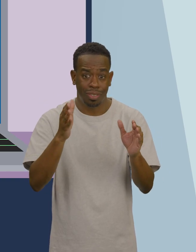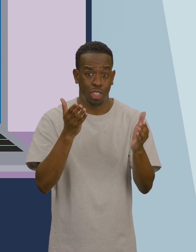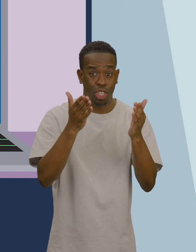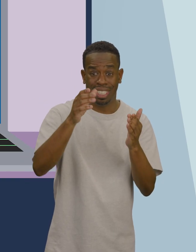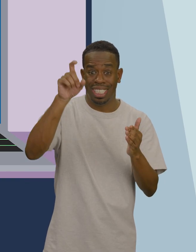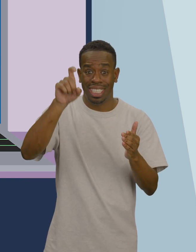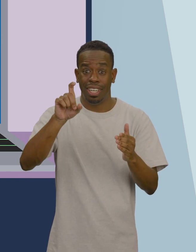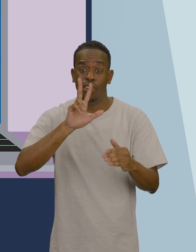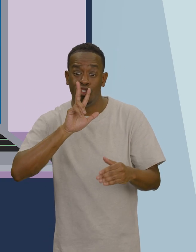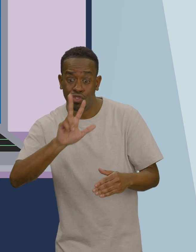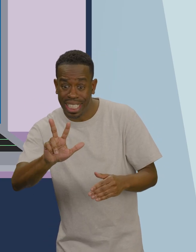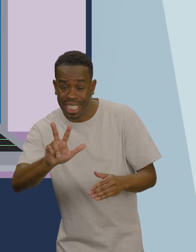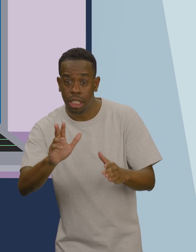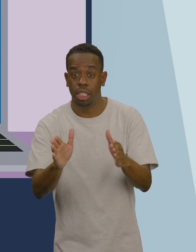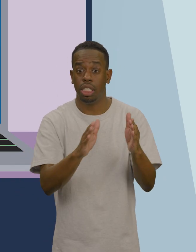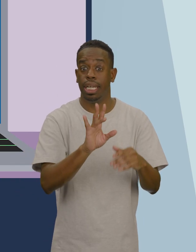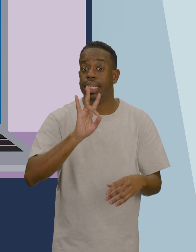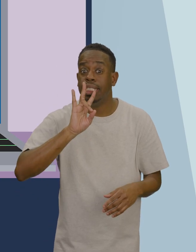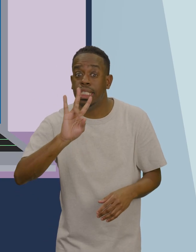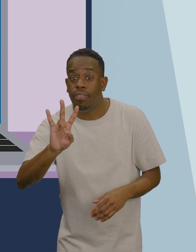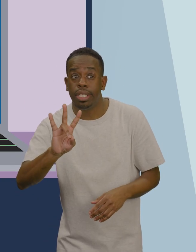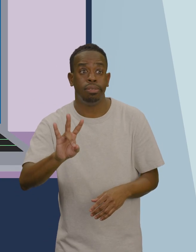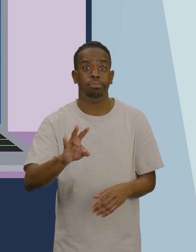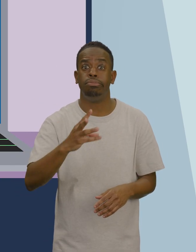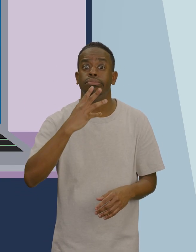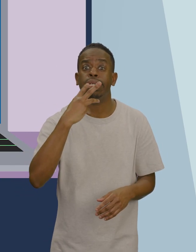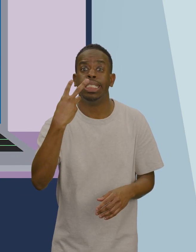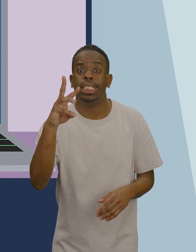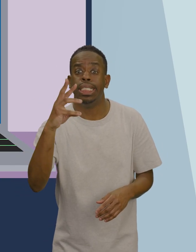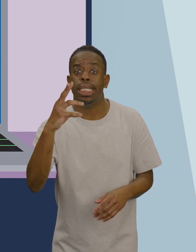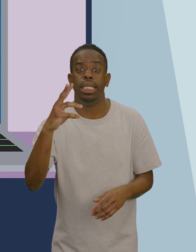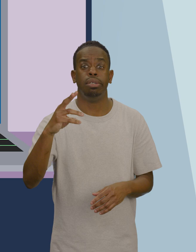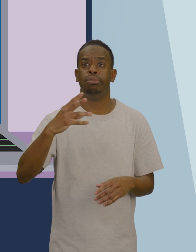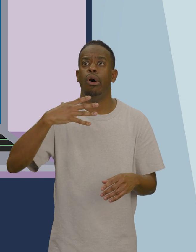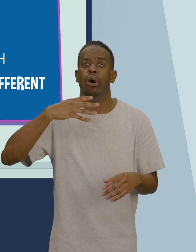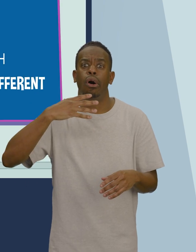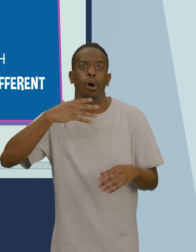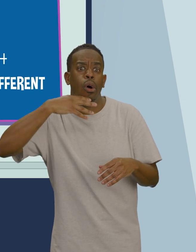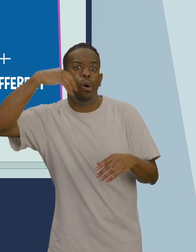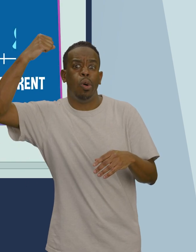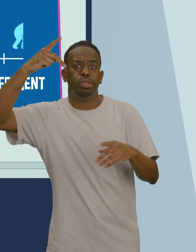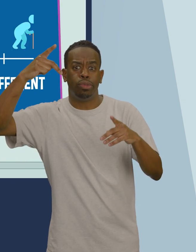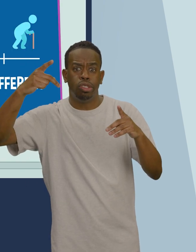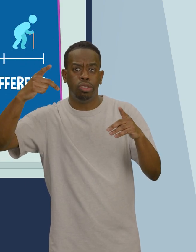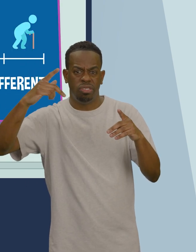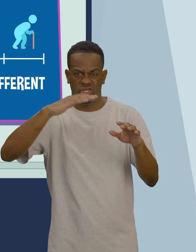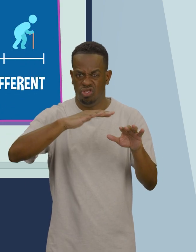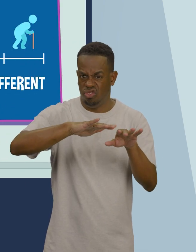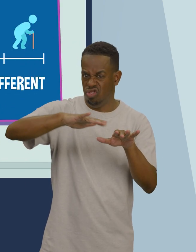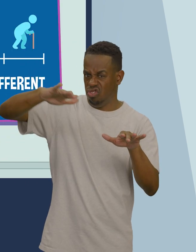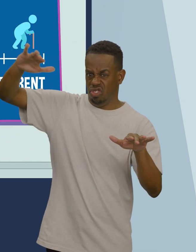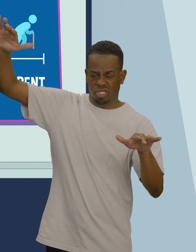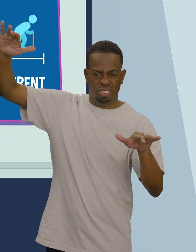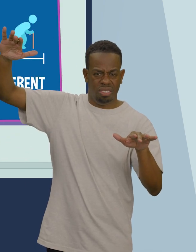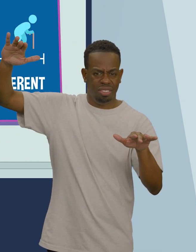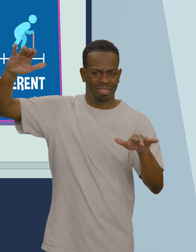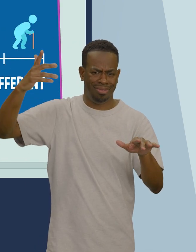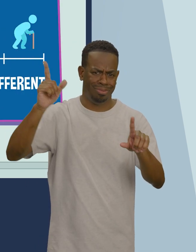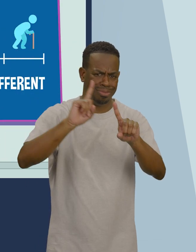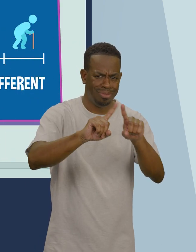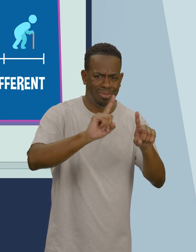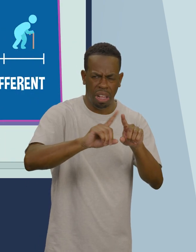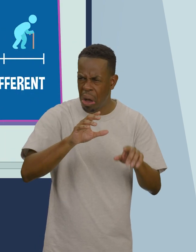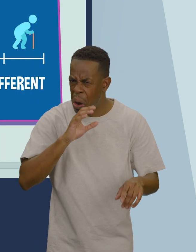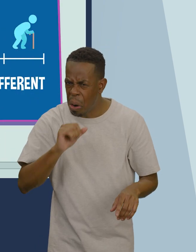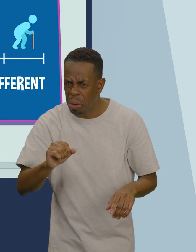needs and services for a 3-year-old, a 7-year-old, a 16-year-old, an adult, or even an old person of 40,